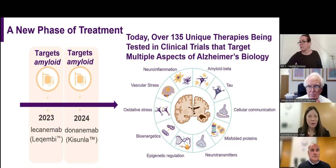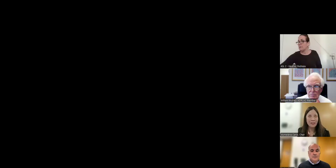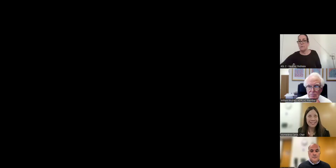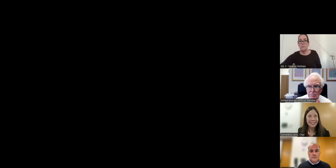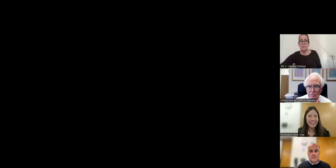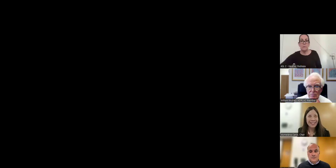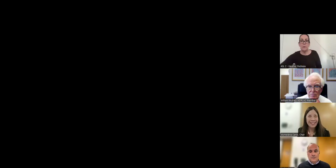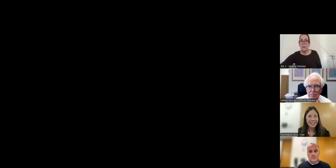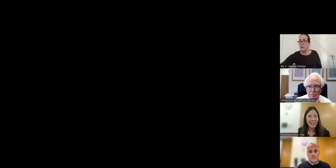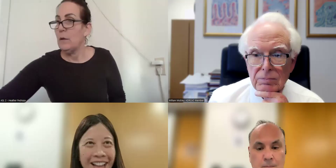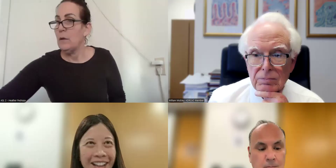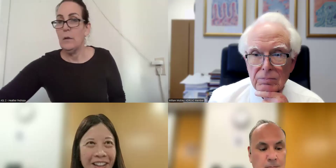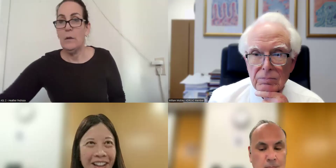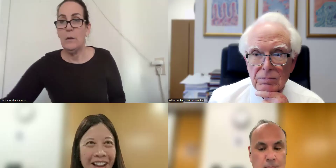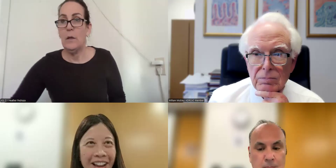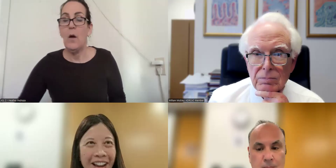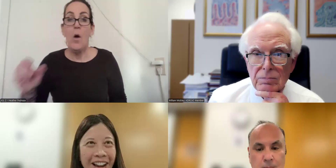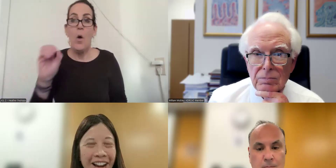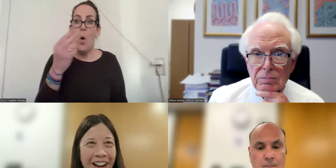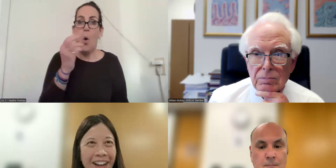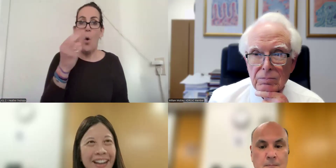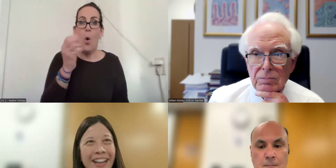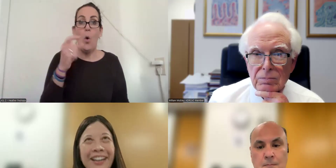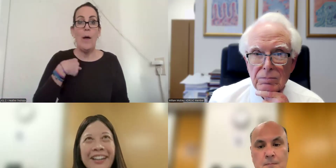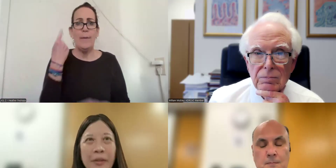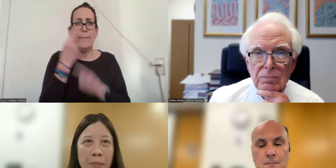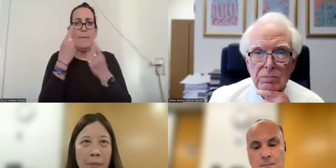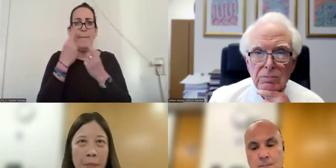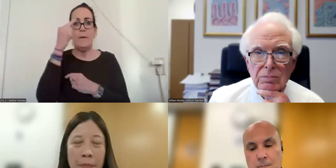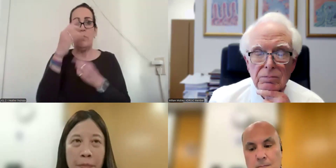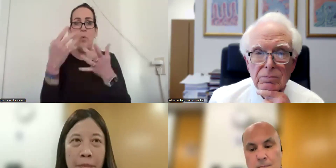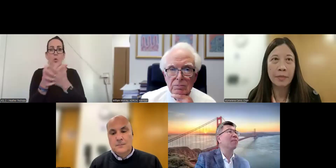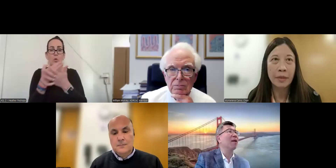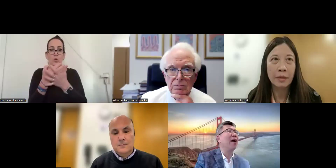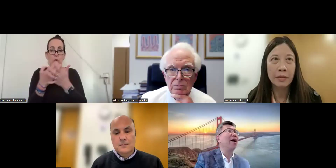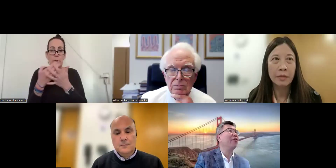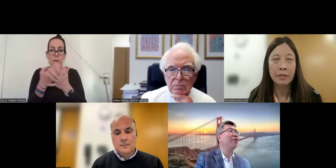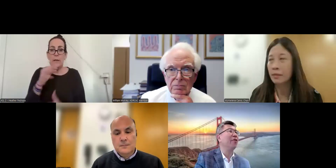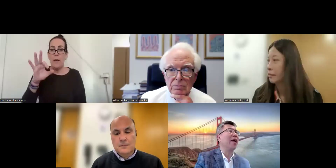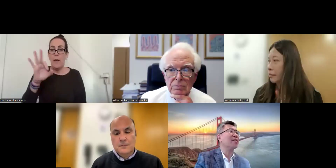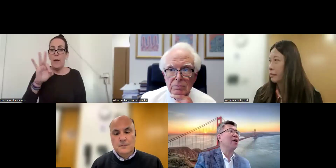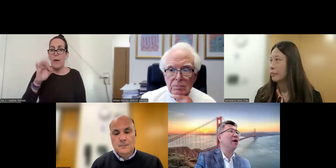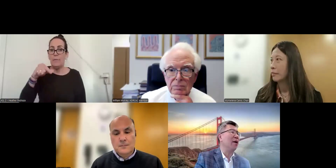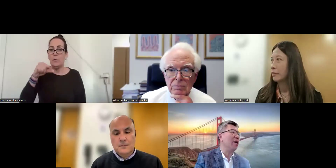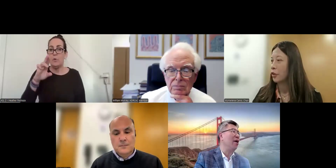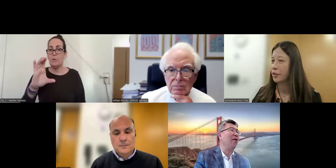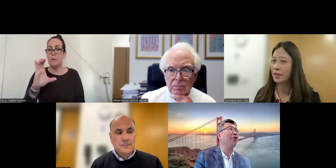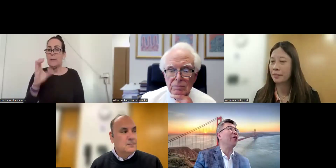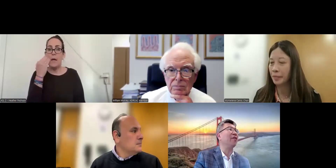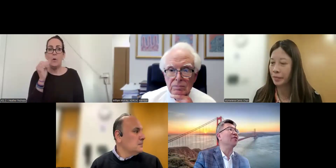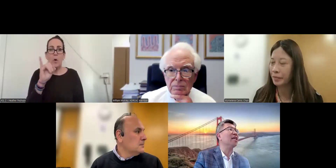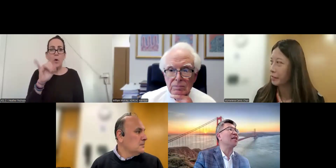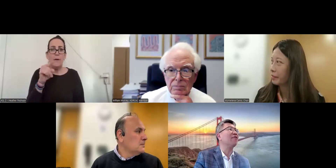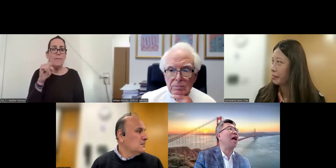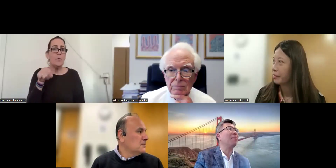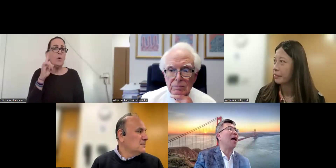Dr. Ju? Oh, I was just saying for screening, for FQHCs, I don't know if you guys have heard of